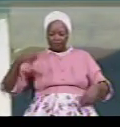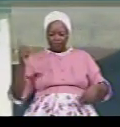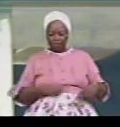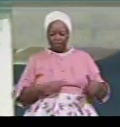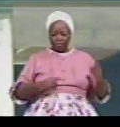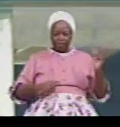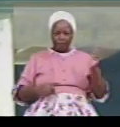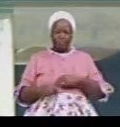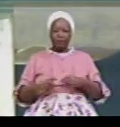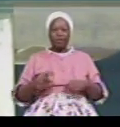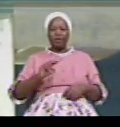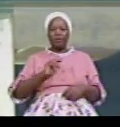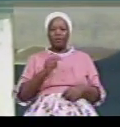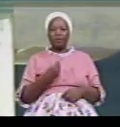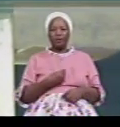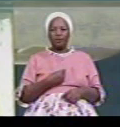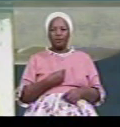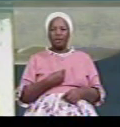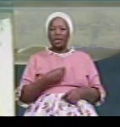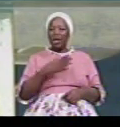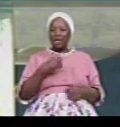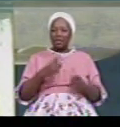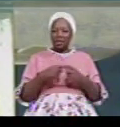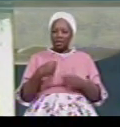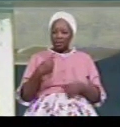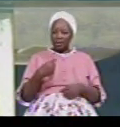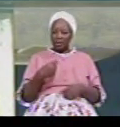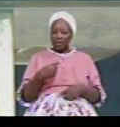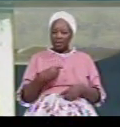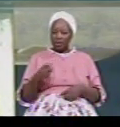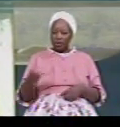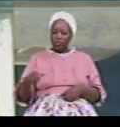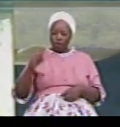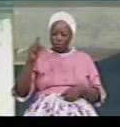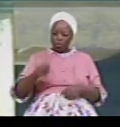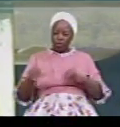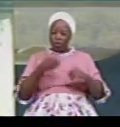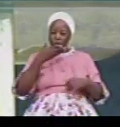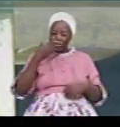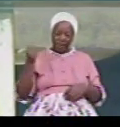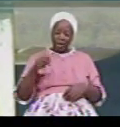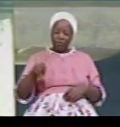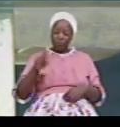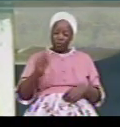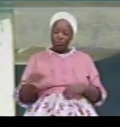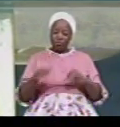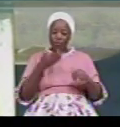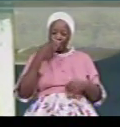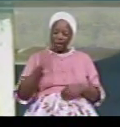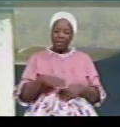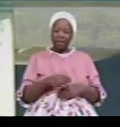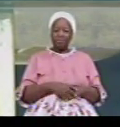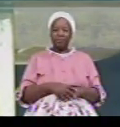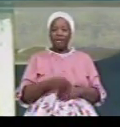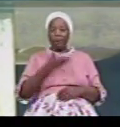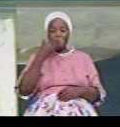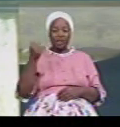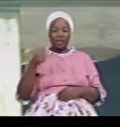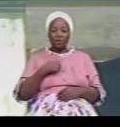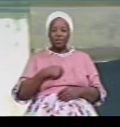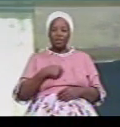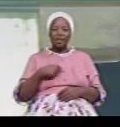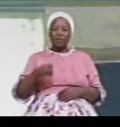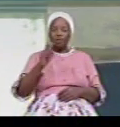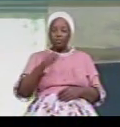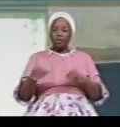cane and say, you must do better, you must do better. They gave us the